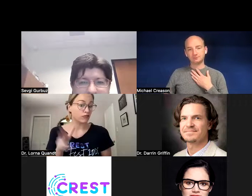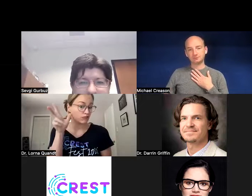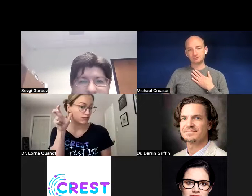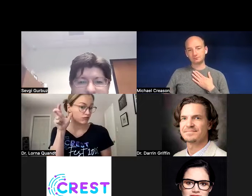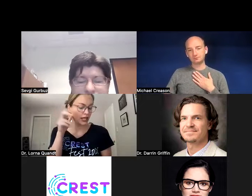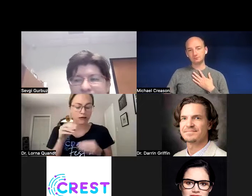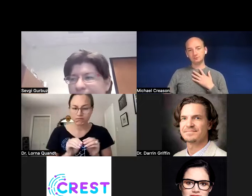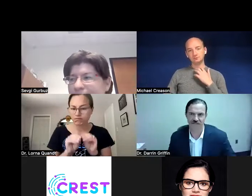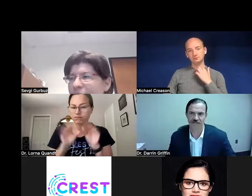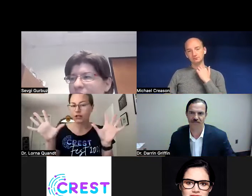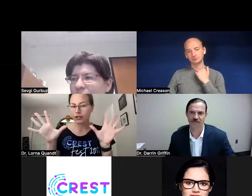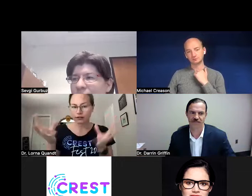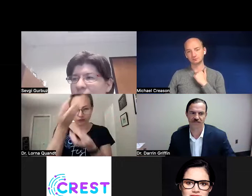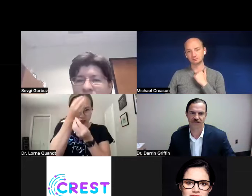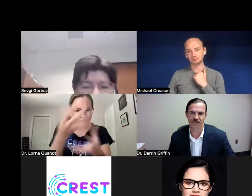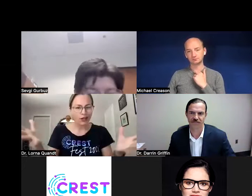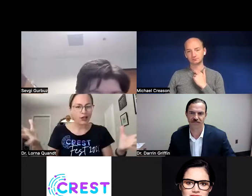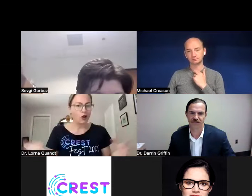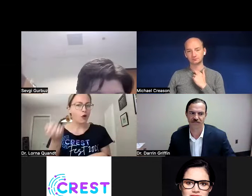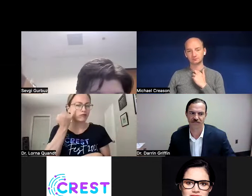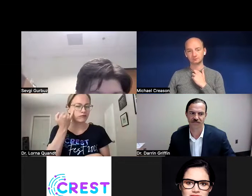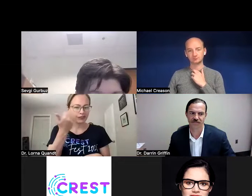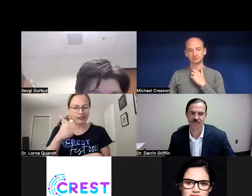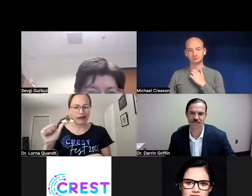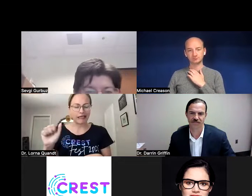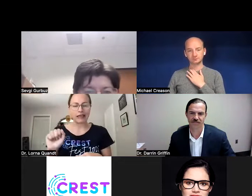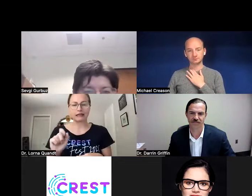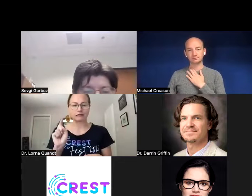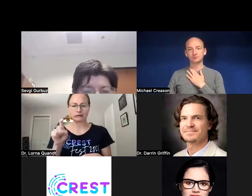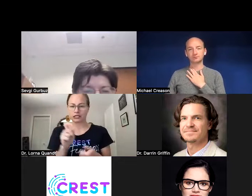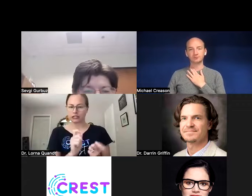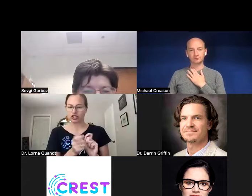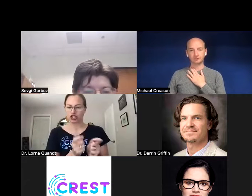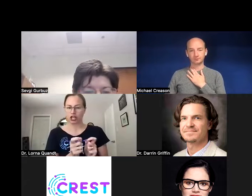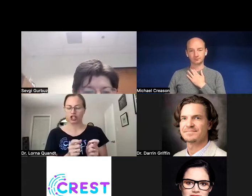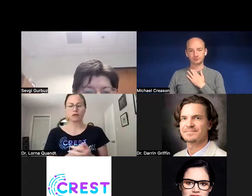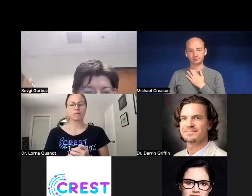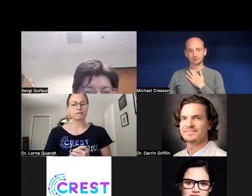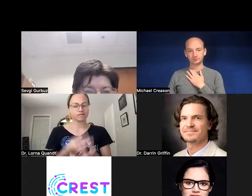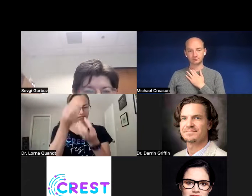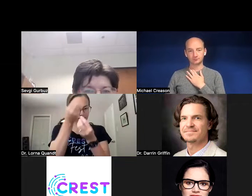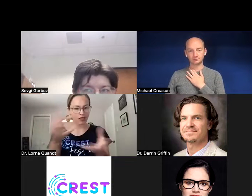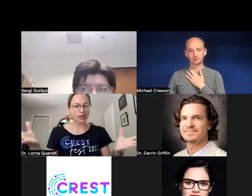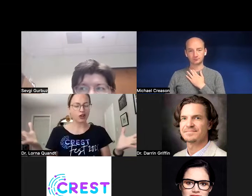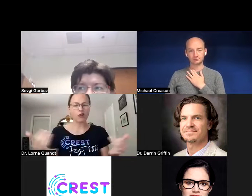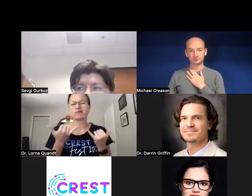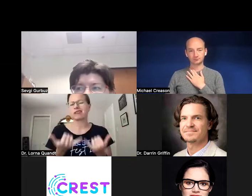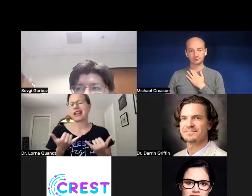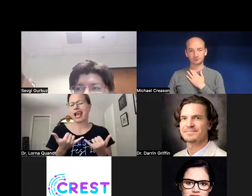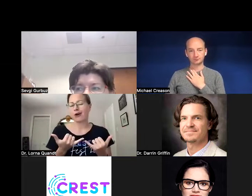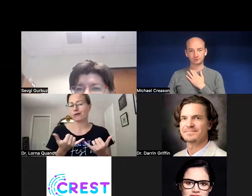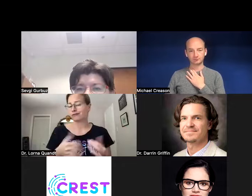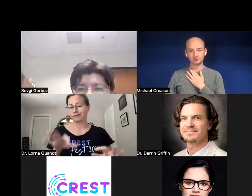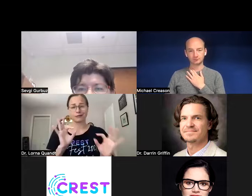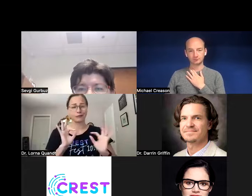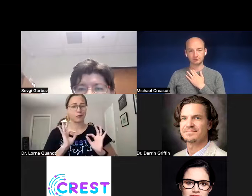out. Sometimes it's very faint. Right now it's very strong Okay. and clear. Okay. But if there's anything you needed to change, I just